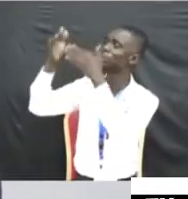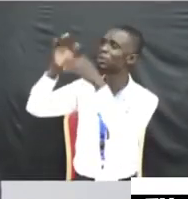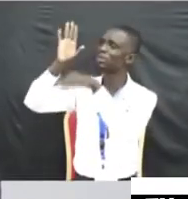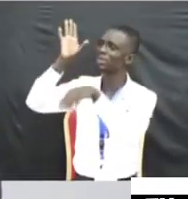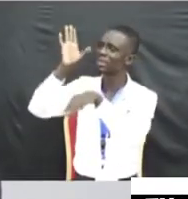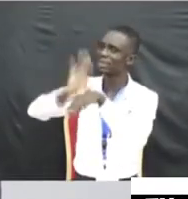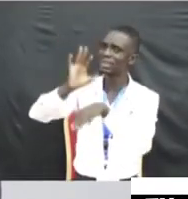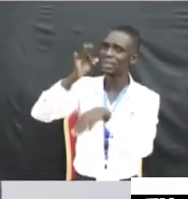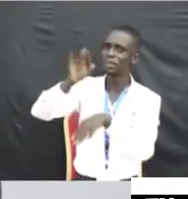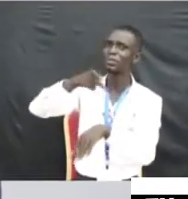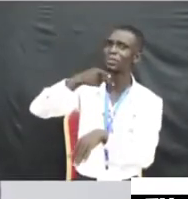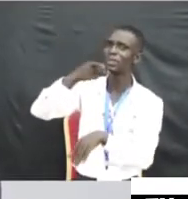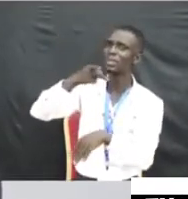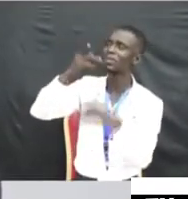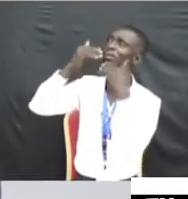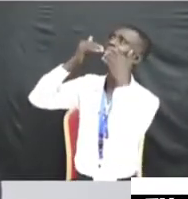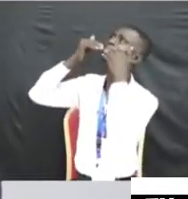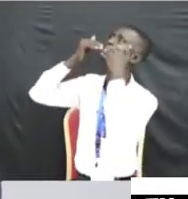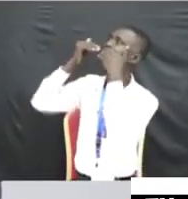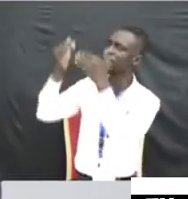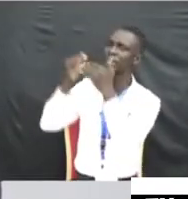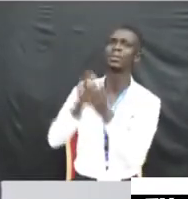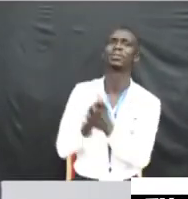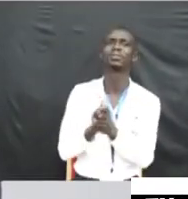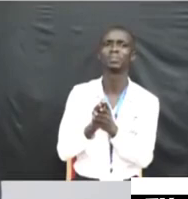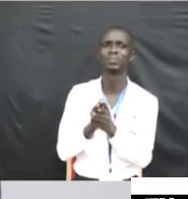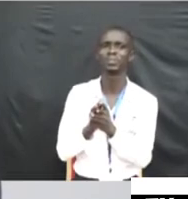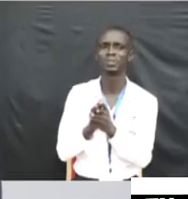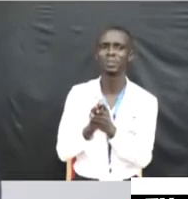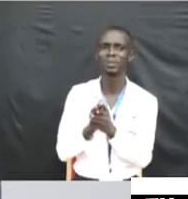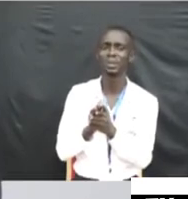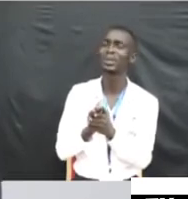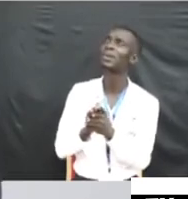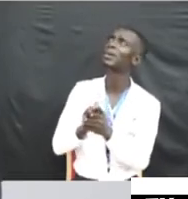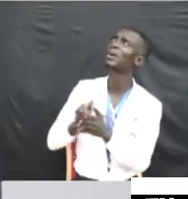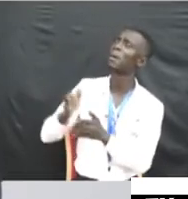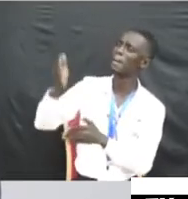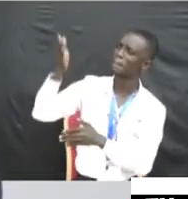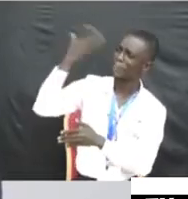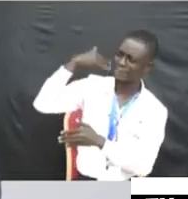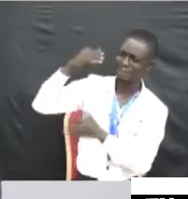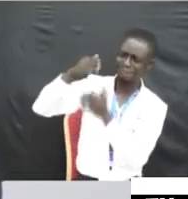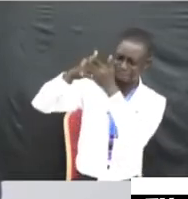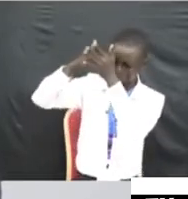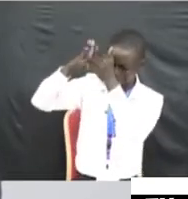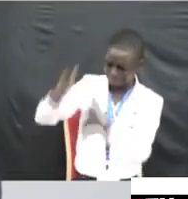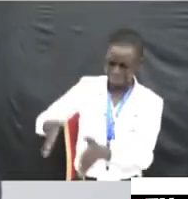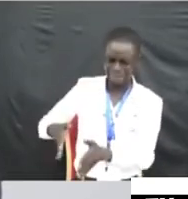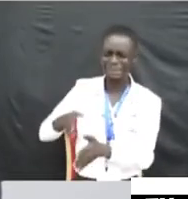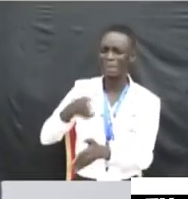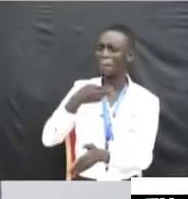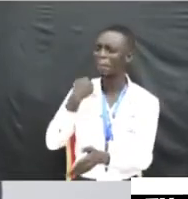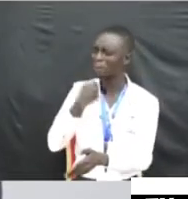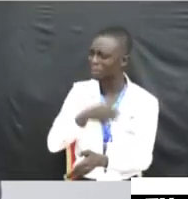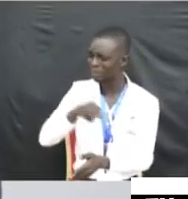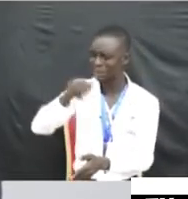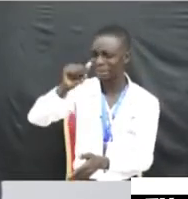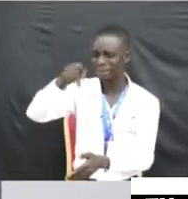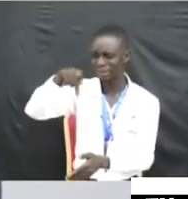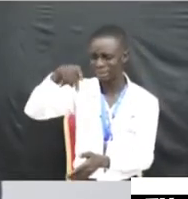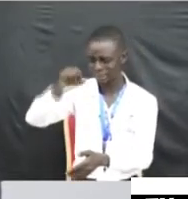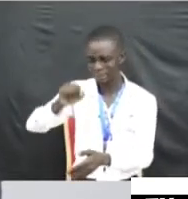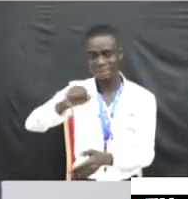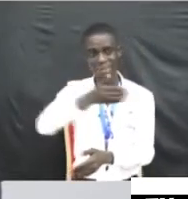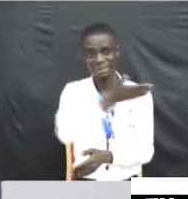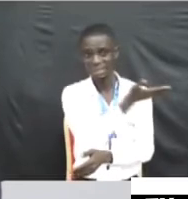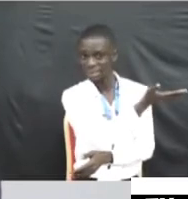Pentecost says, thank you. Amen. Our fathers, your gallant ministers, standing here before